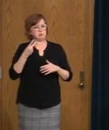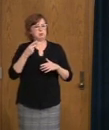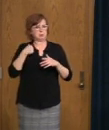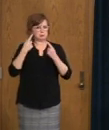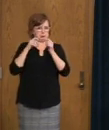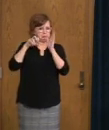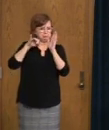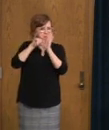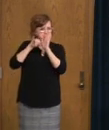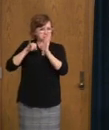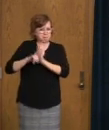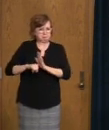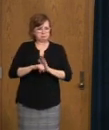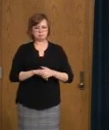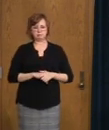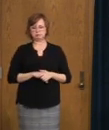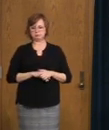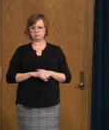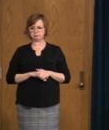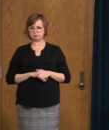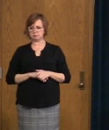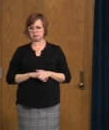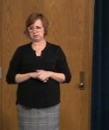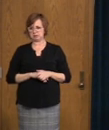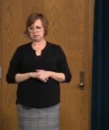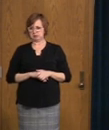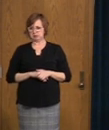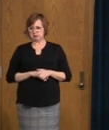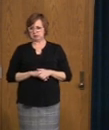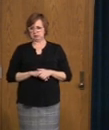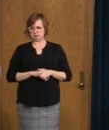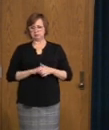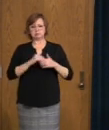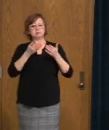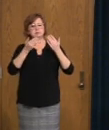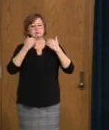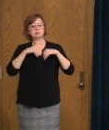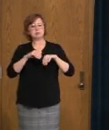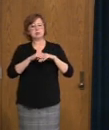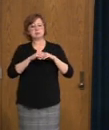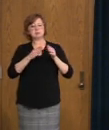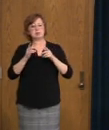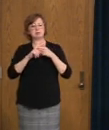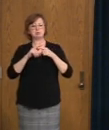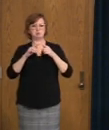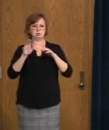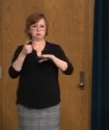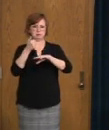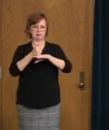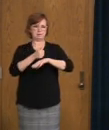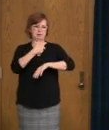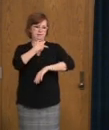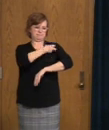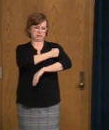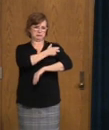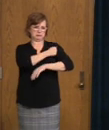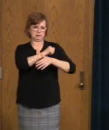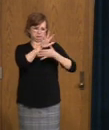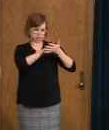we're looking forward into the future to plan the vaccine rollout to these sites that have vulnerable residents and